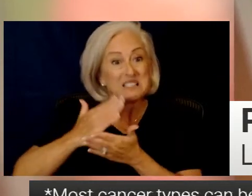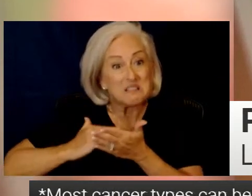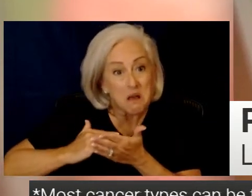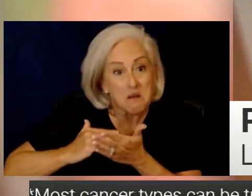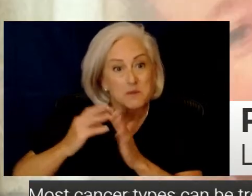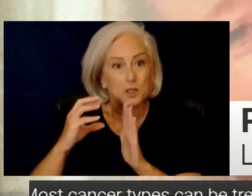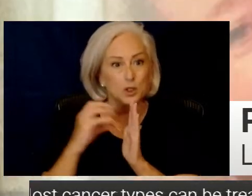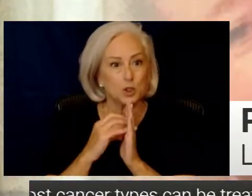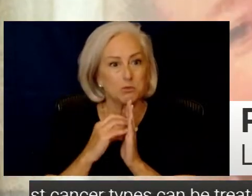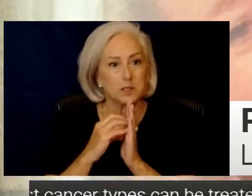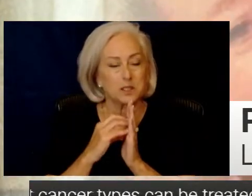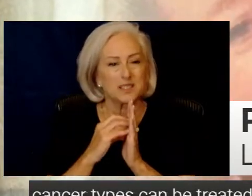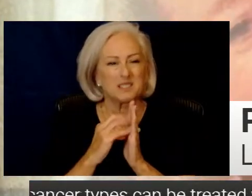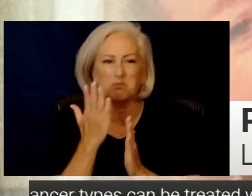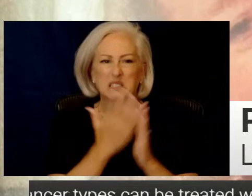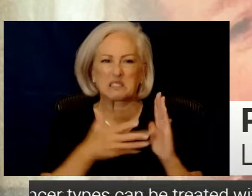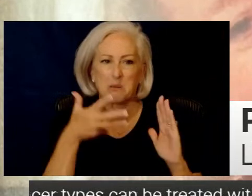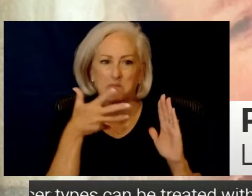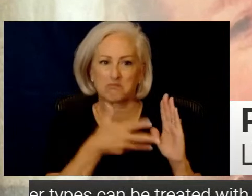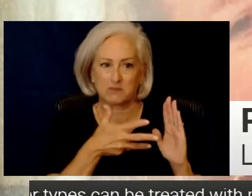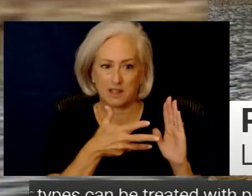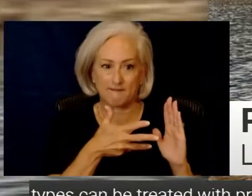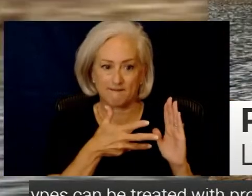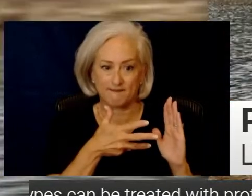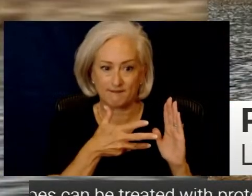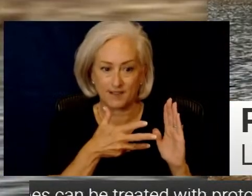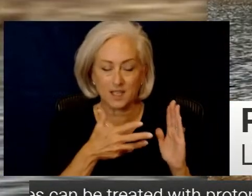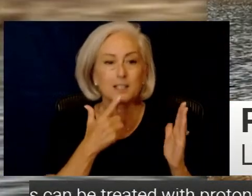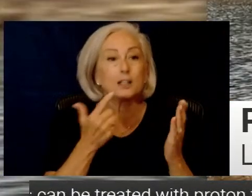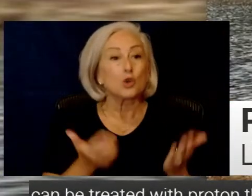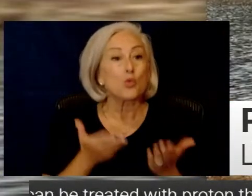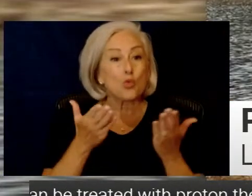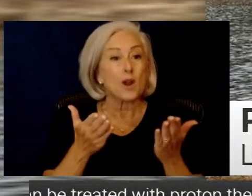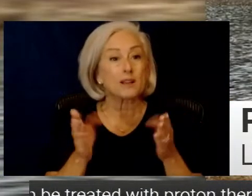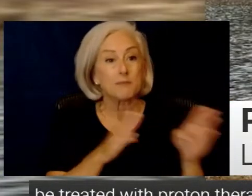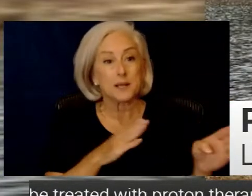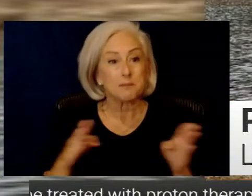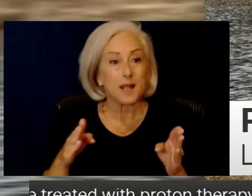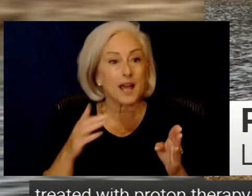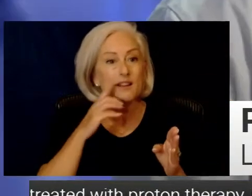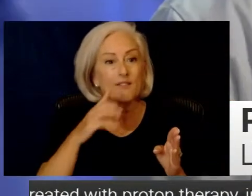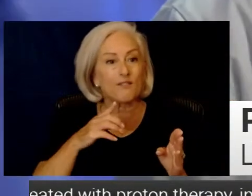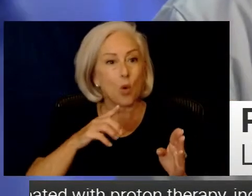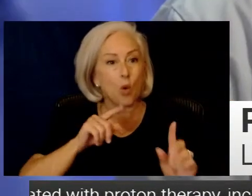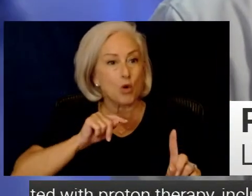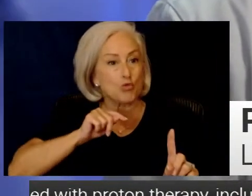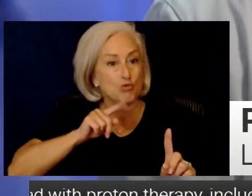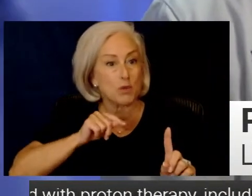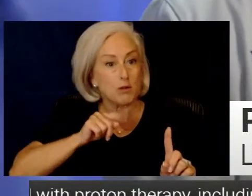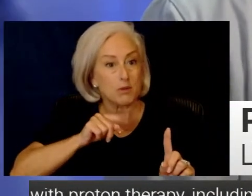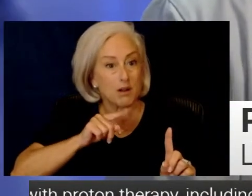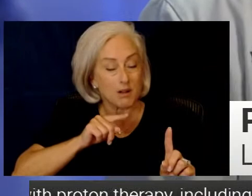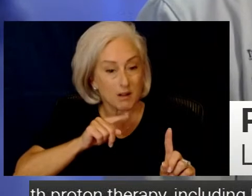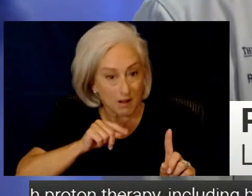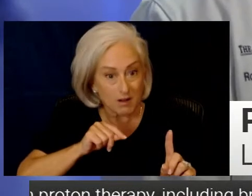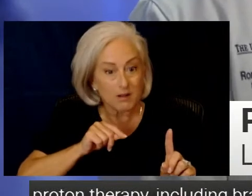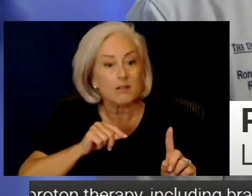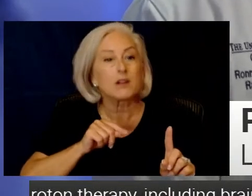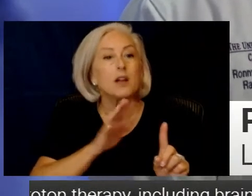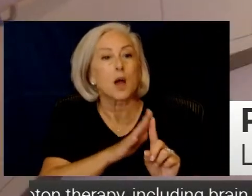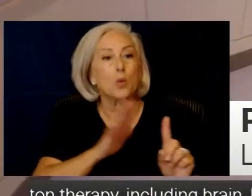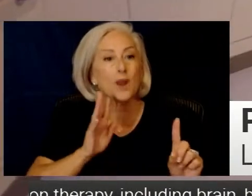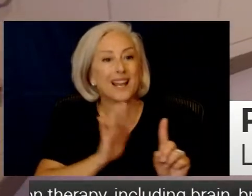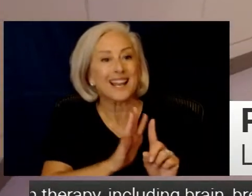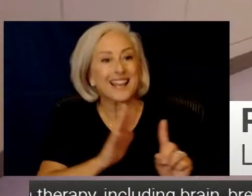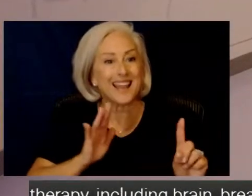before now would have required Lisa to travel out of state for weeks away from her family. We had this technology that was coming on